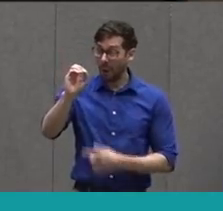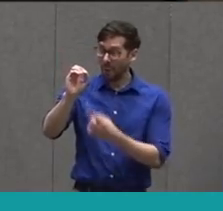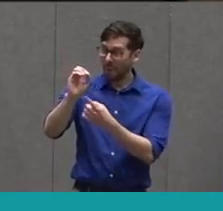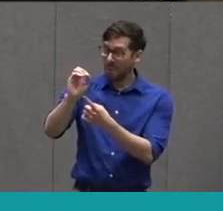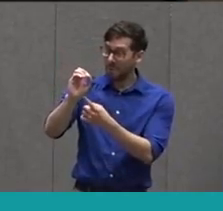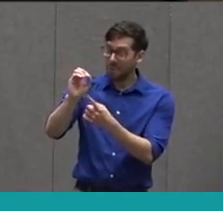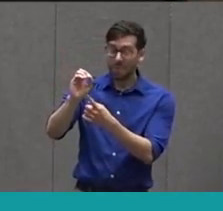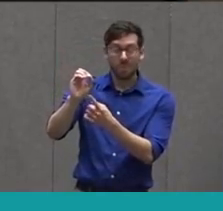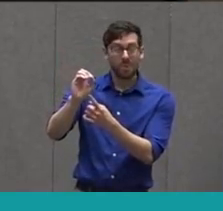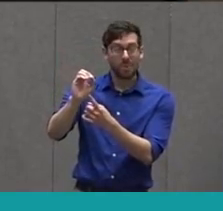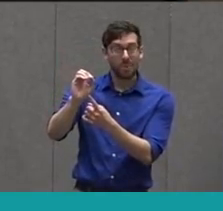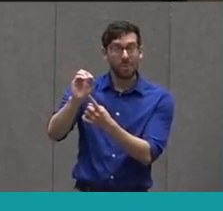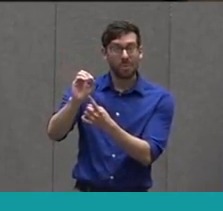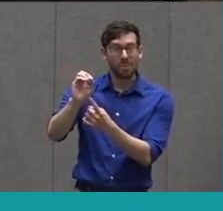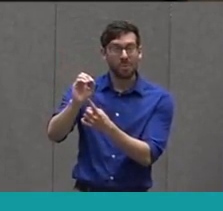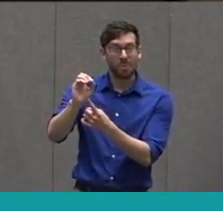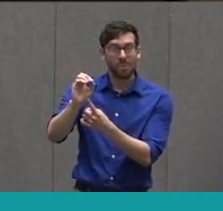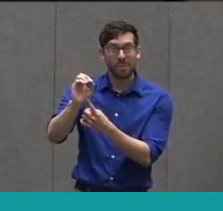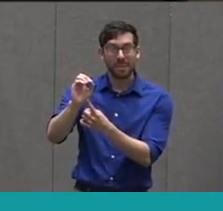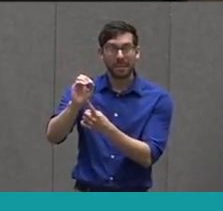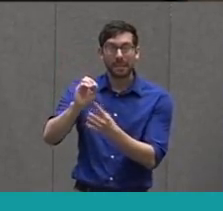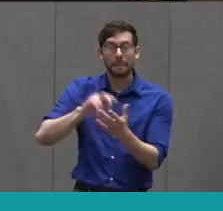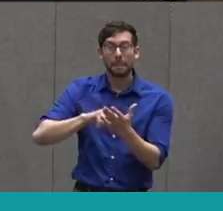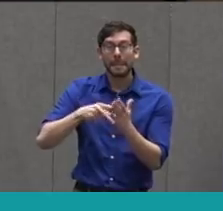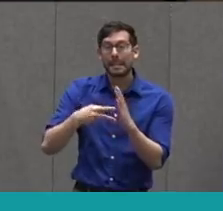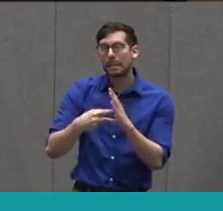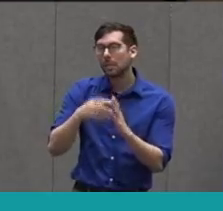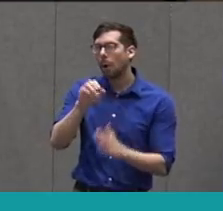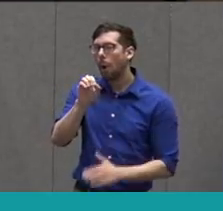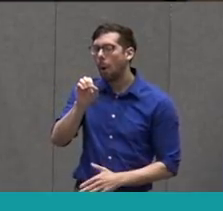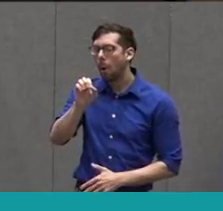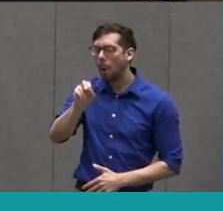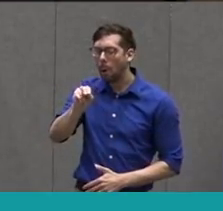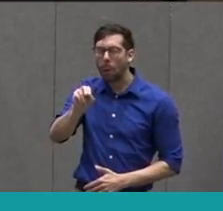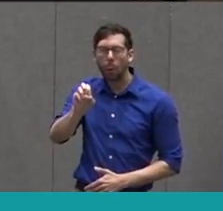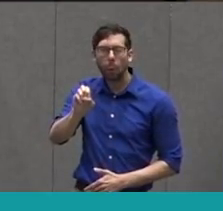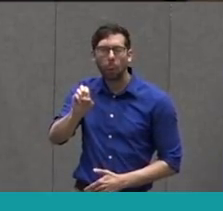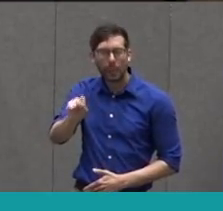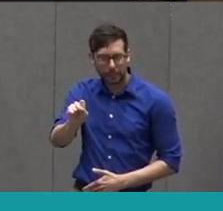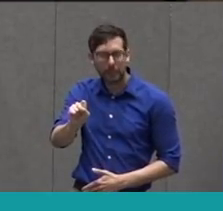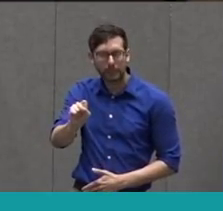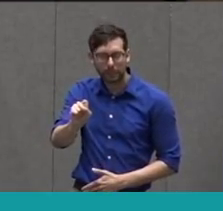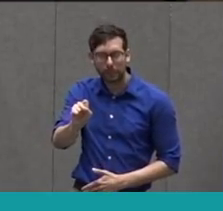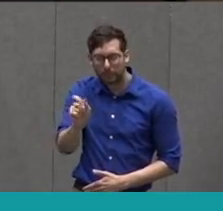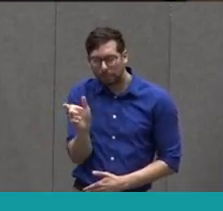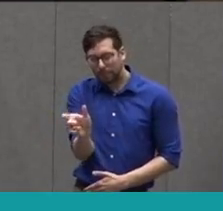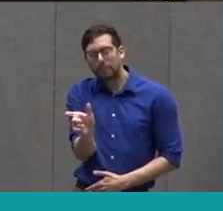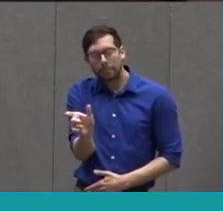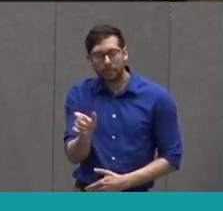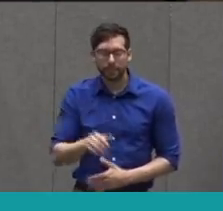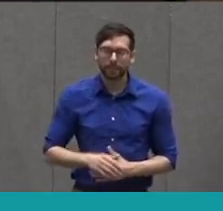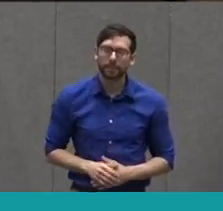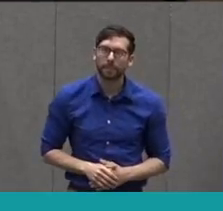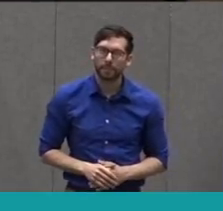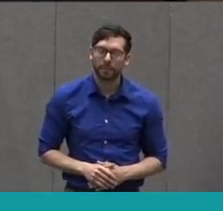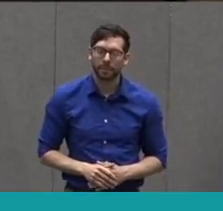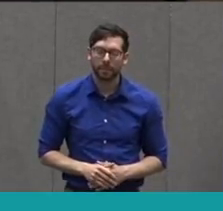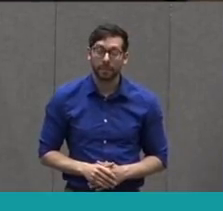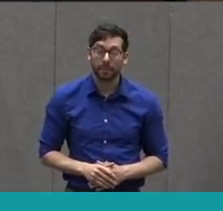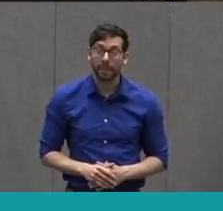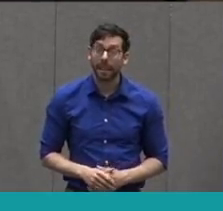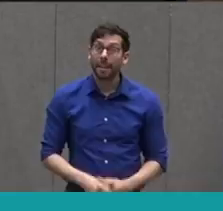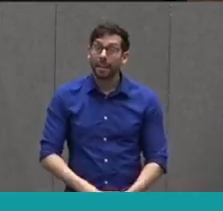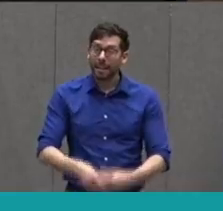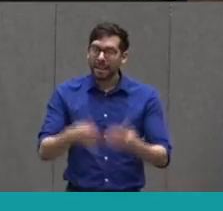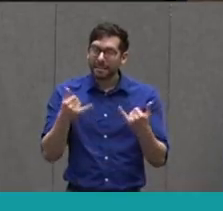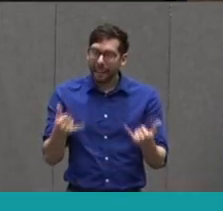O stands for ones. So now we're going to go ahead and run through the number of the